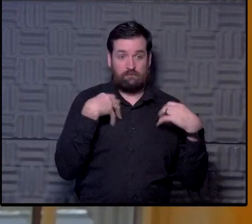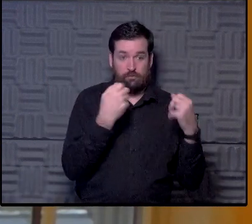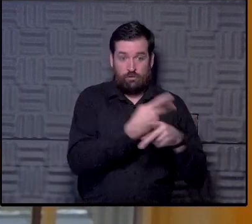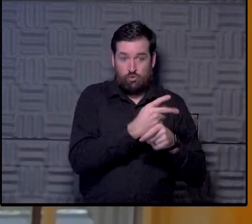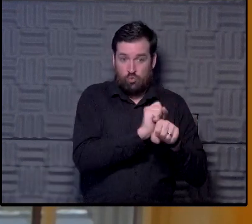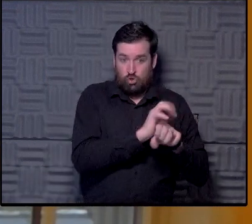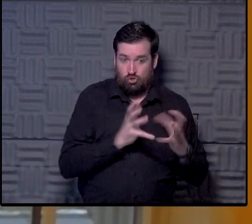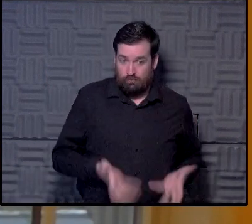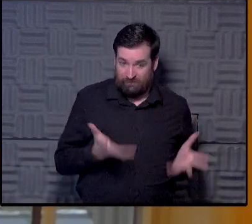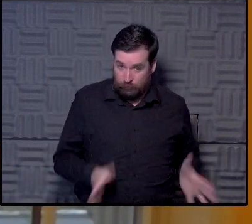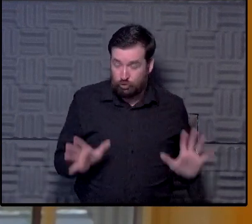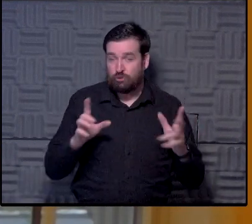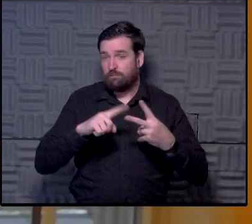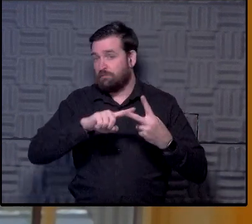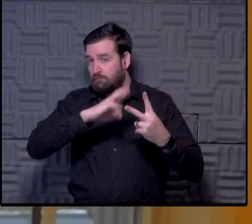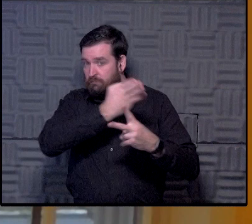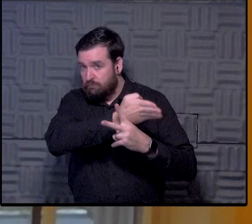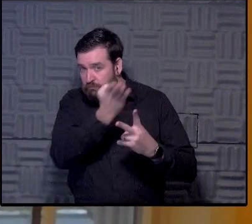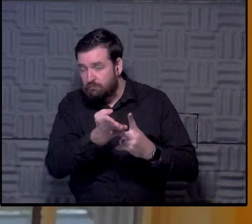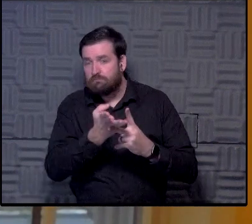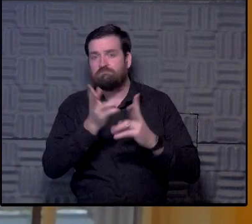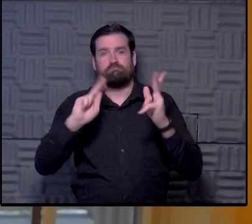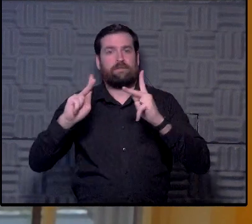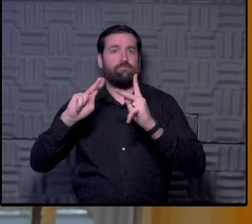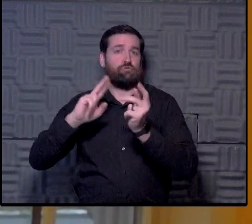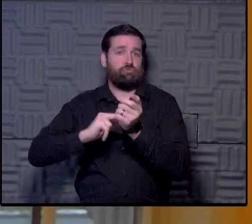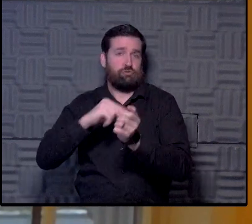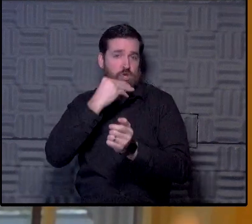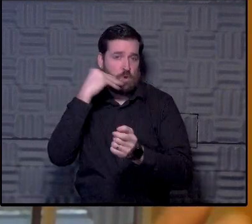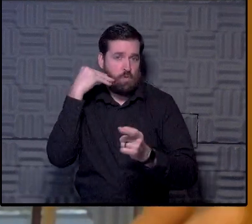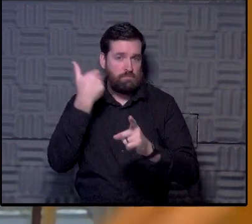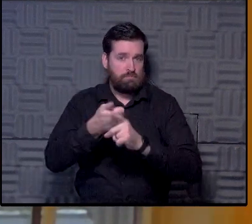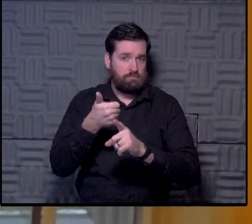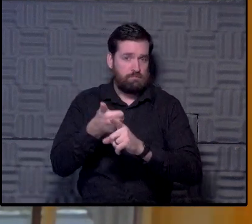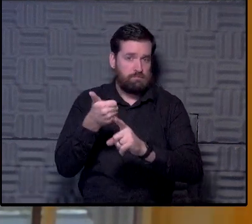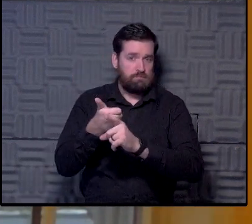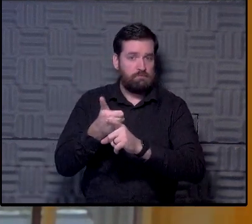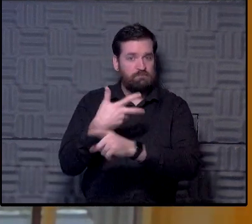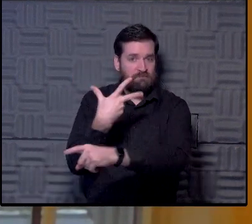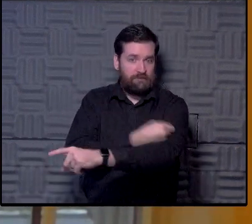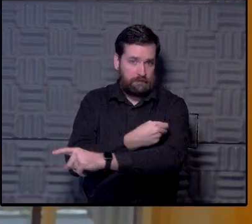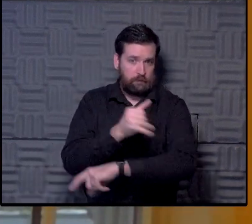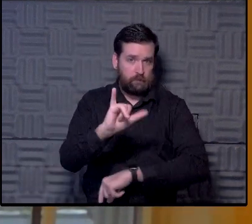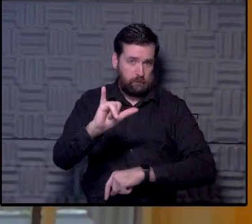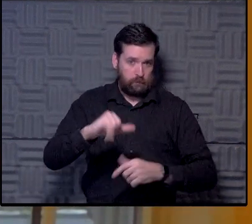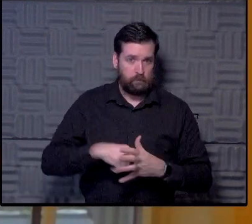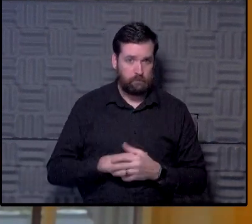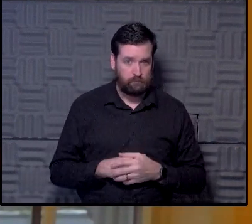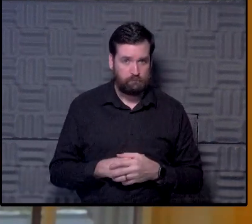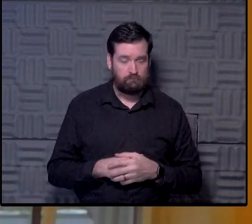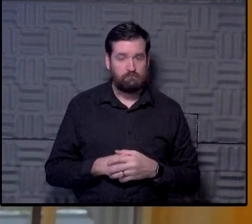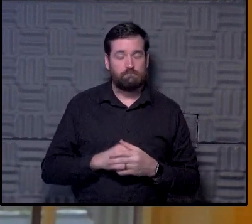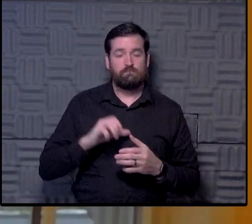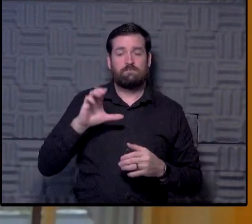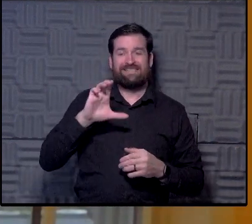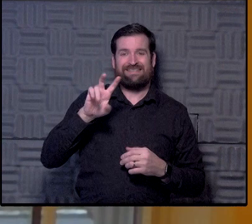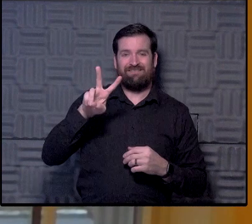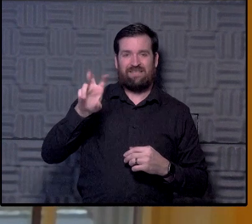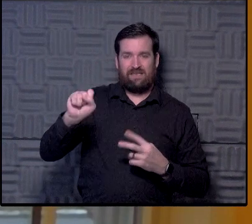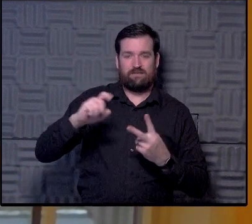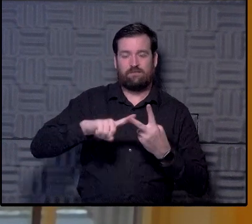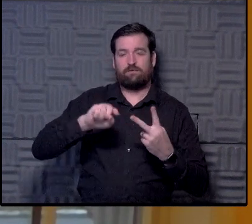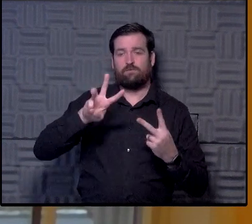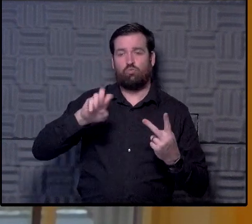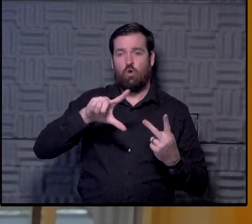also know that people in our nursing homes are getting vaccinated. CVS and Walgreens